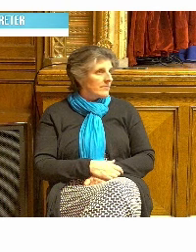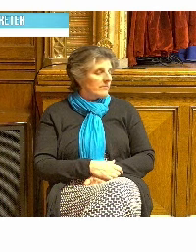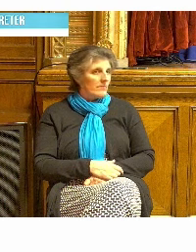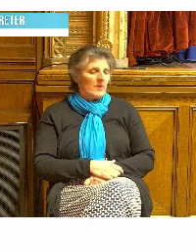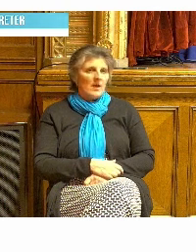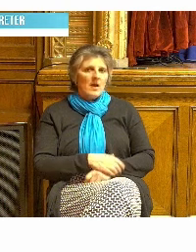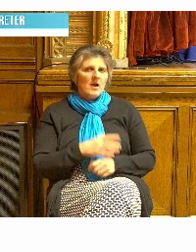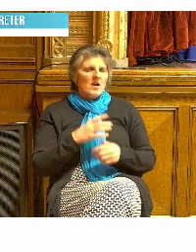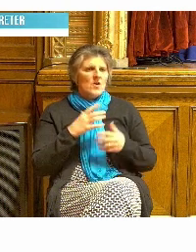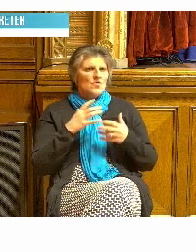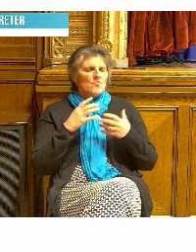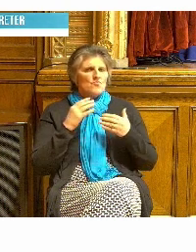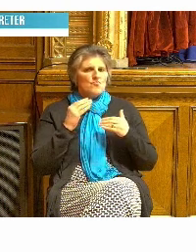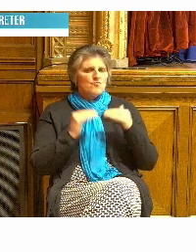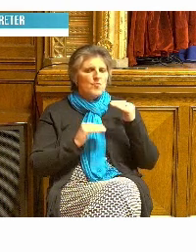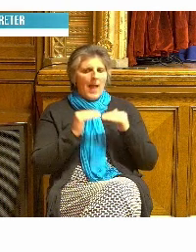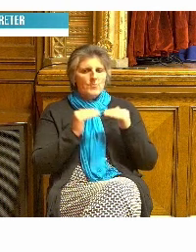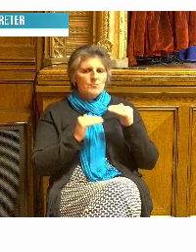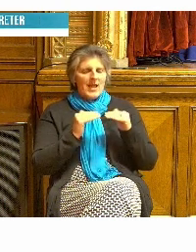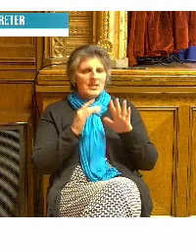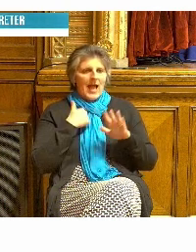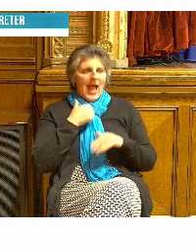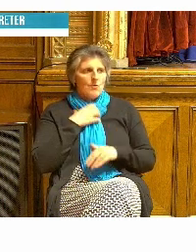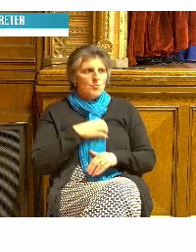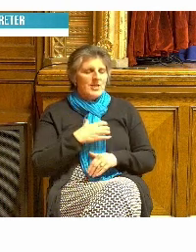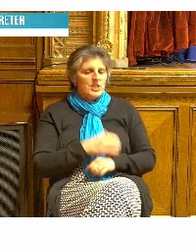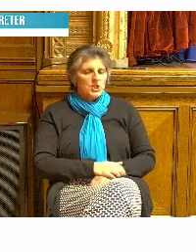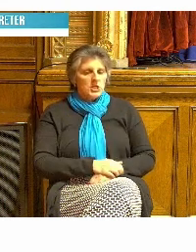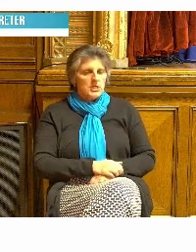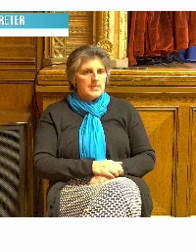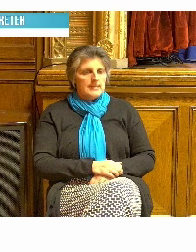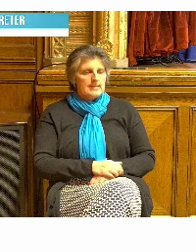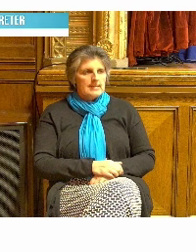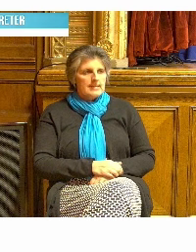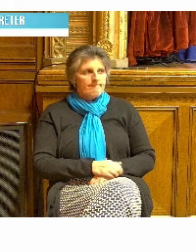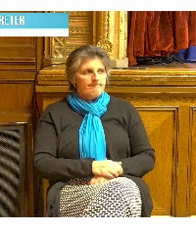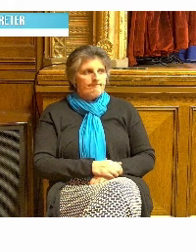Reparations. I wish, okay, reparations.